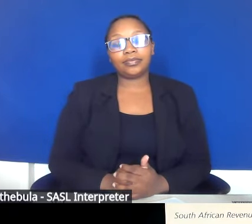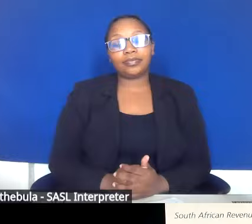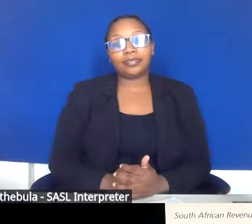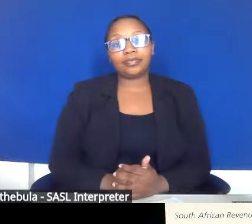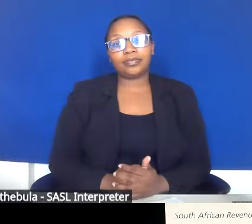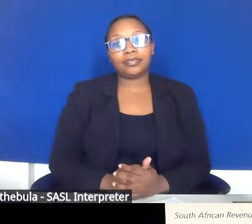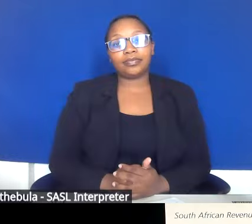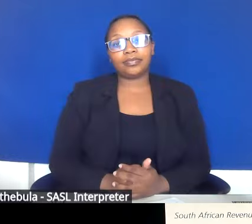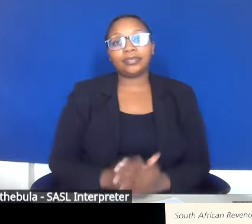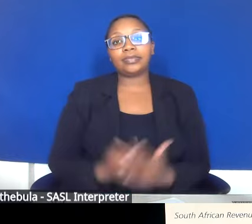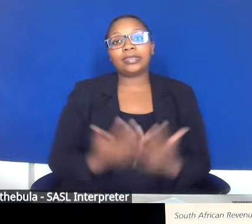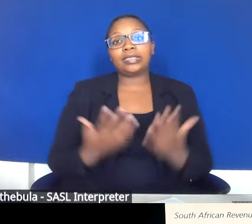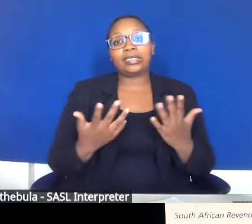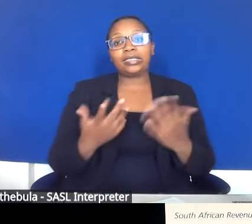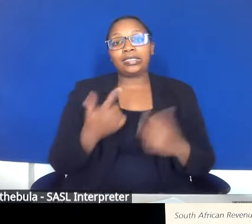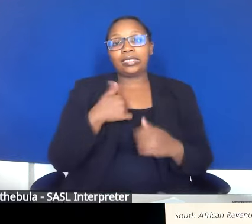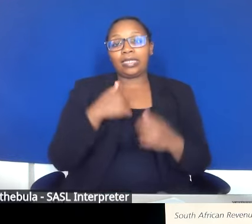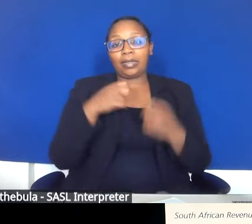problem.